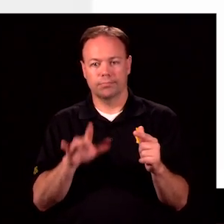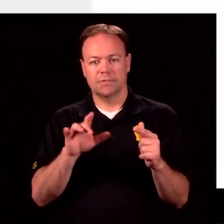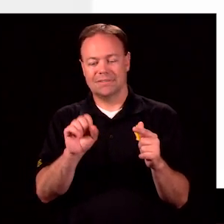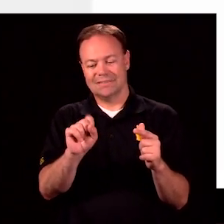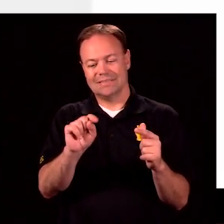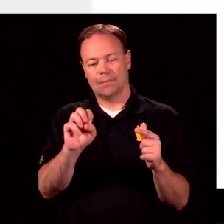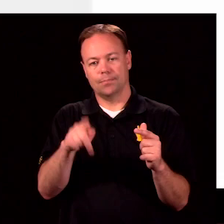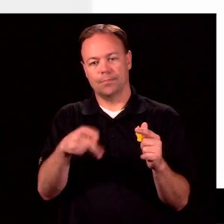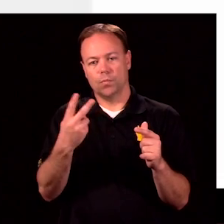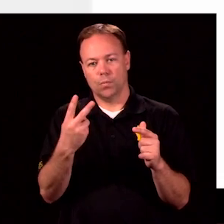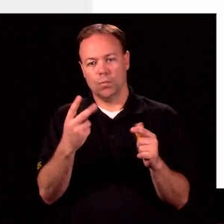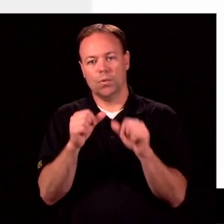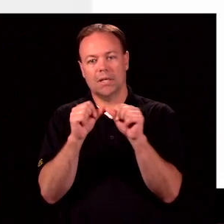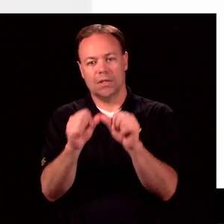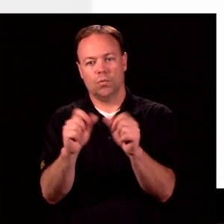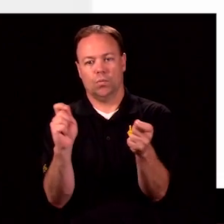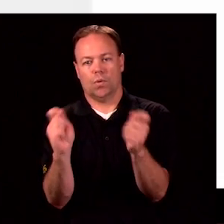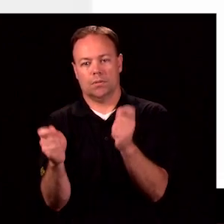to Customize.